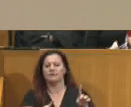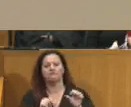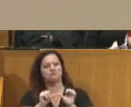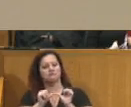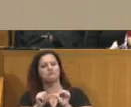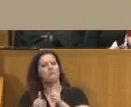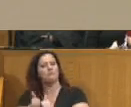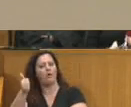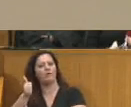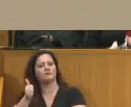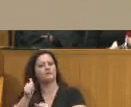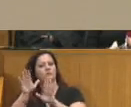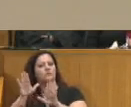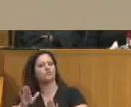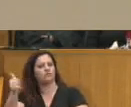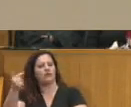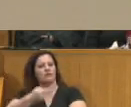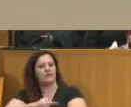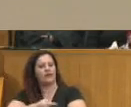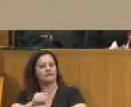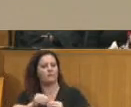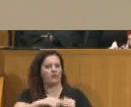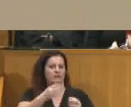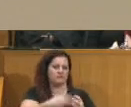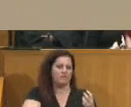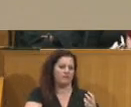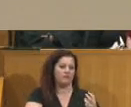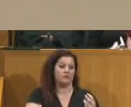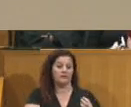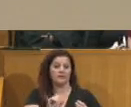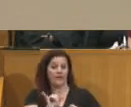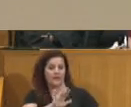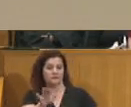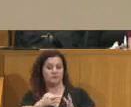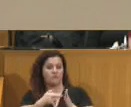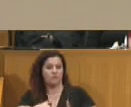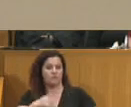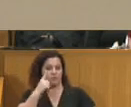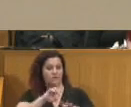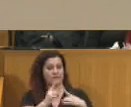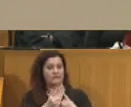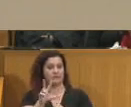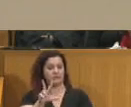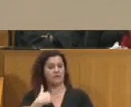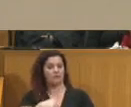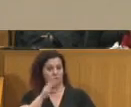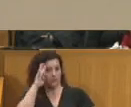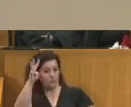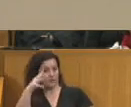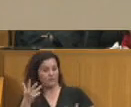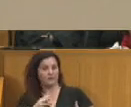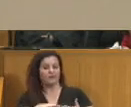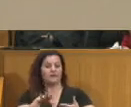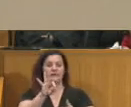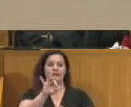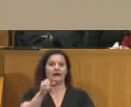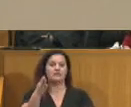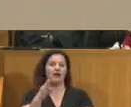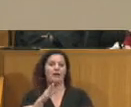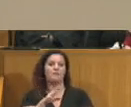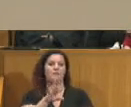their constituents, and thus nullify any bargaining power the black community might develop. Colonial politics causes